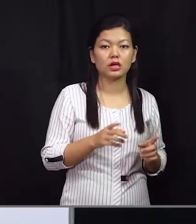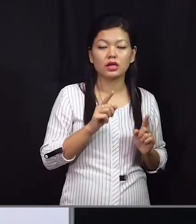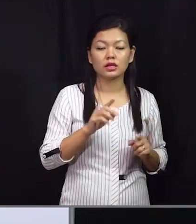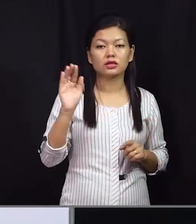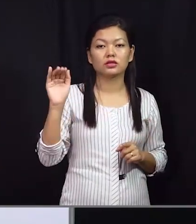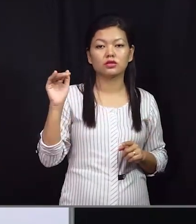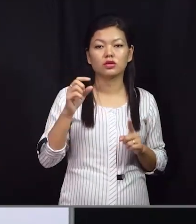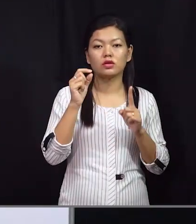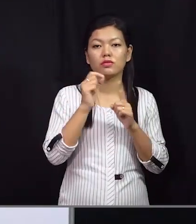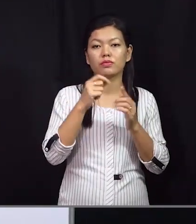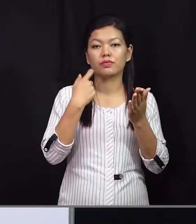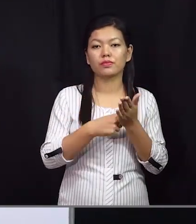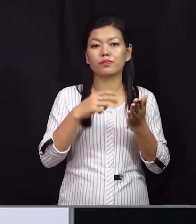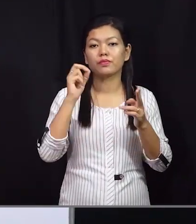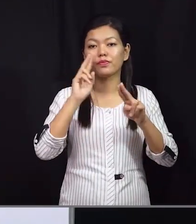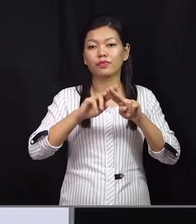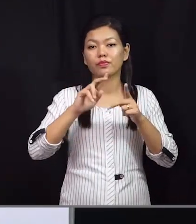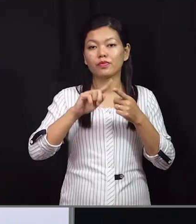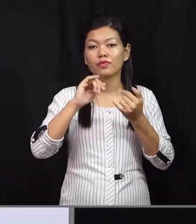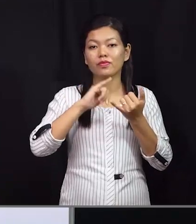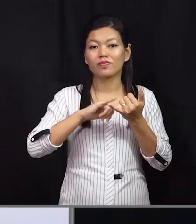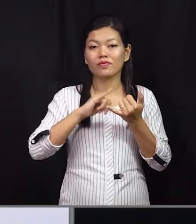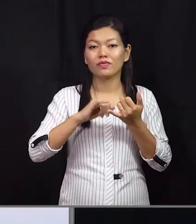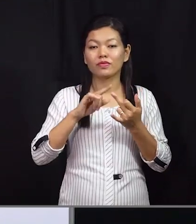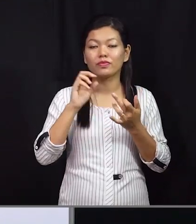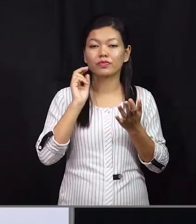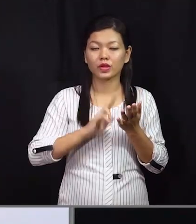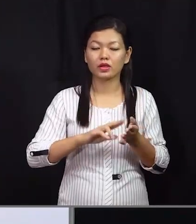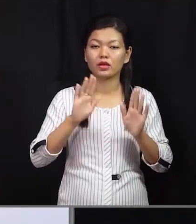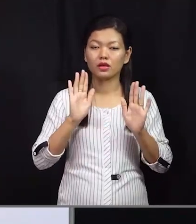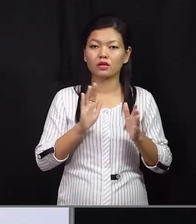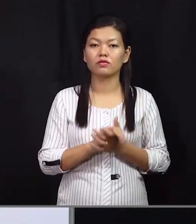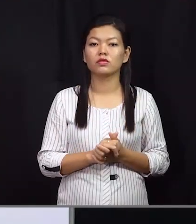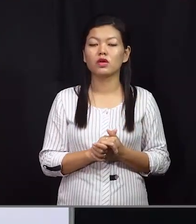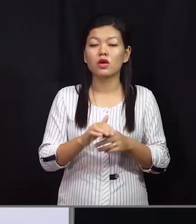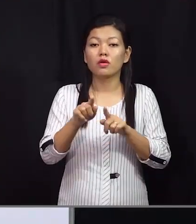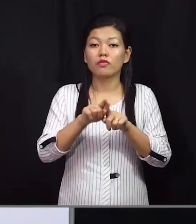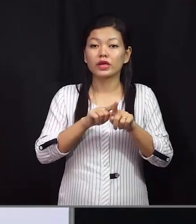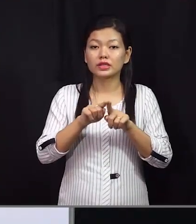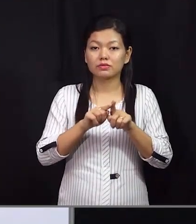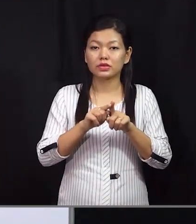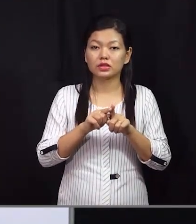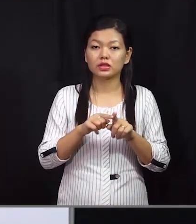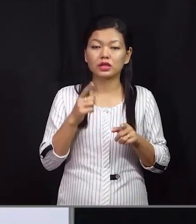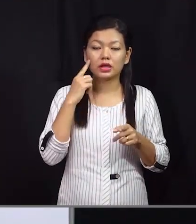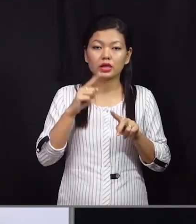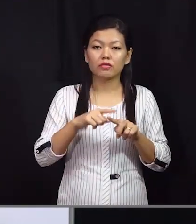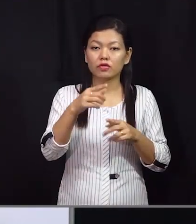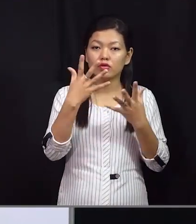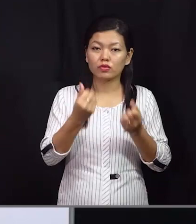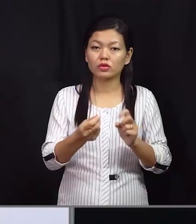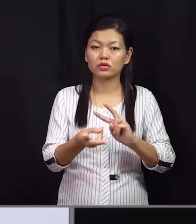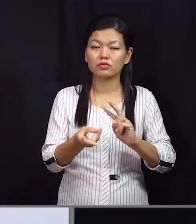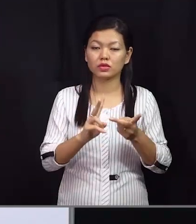teacher. Likewise, if you want to become a chartered accountant, isn't it? At least you have to pass your class 12 examination. Then you will apply for your